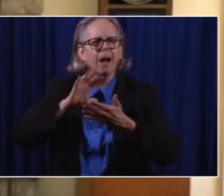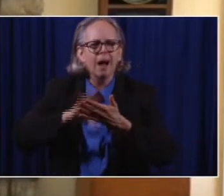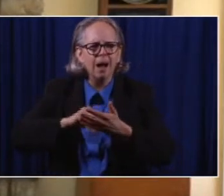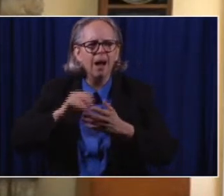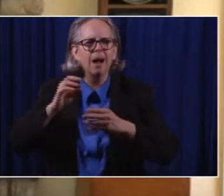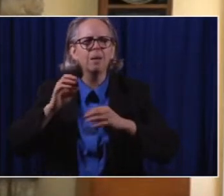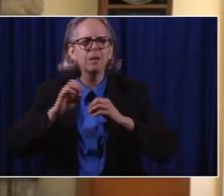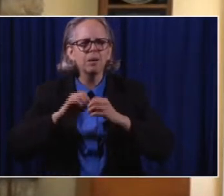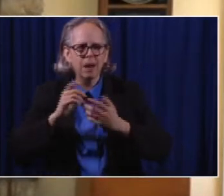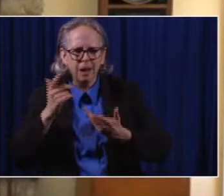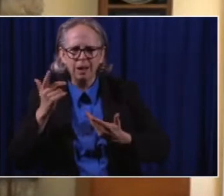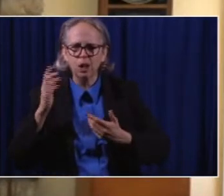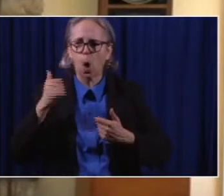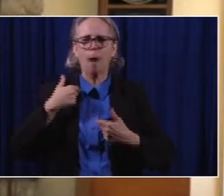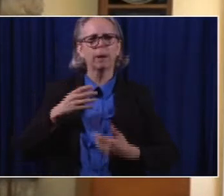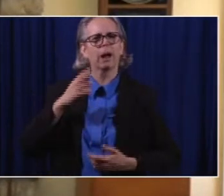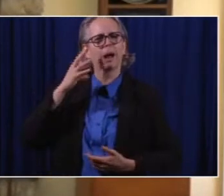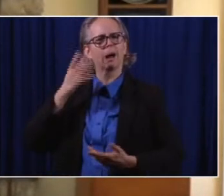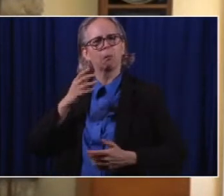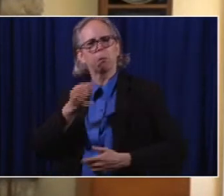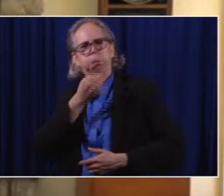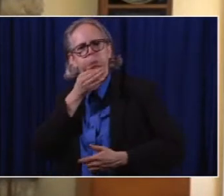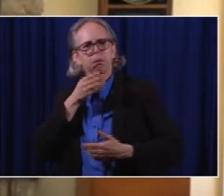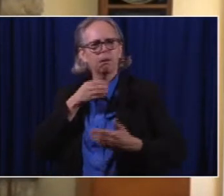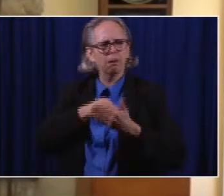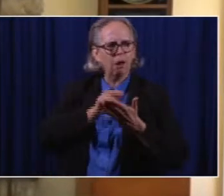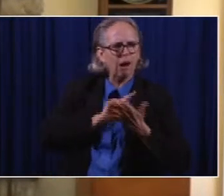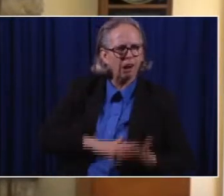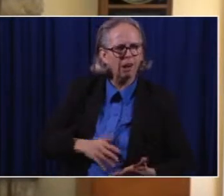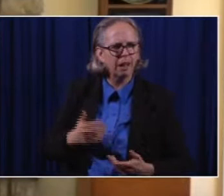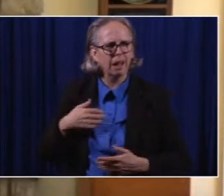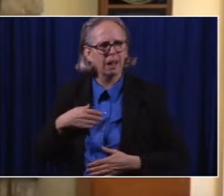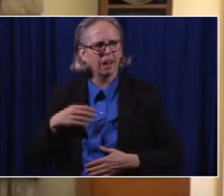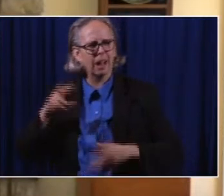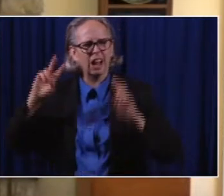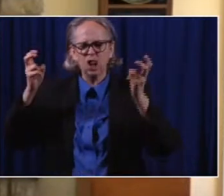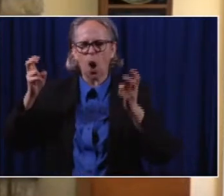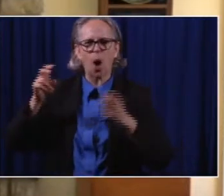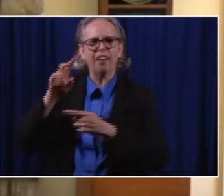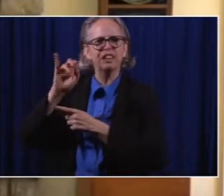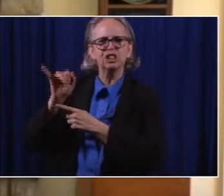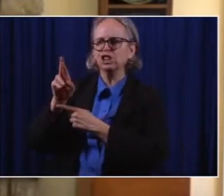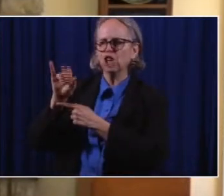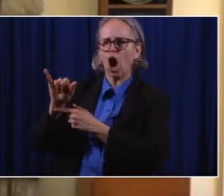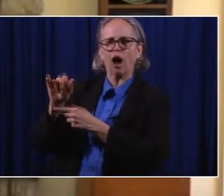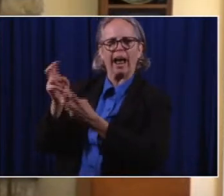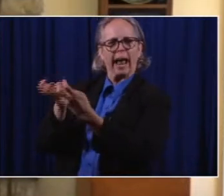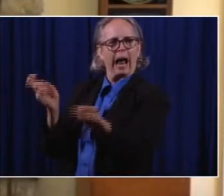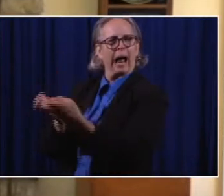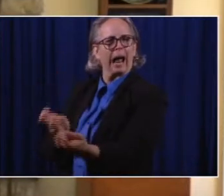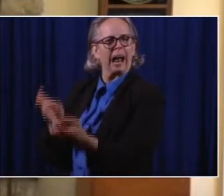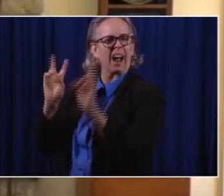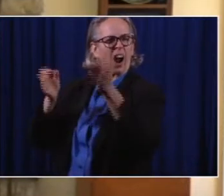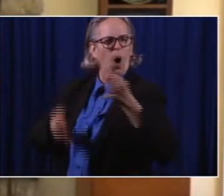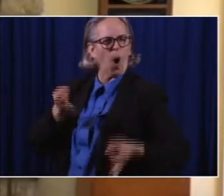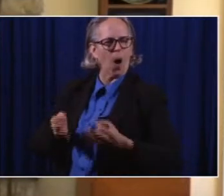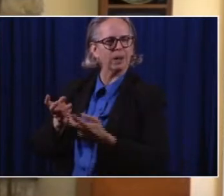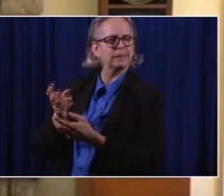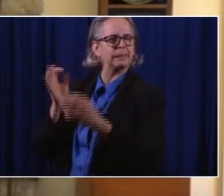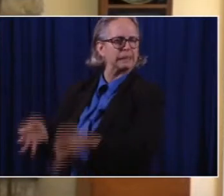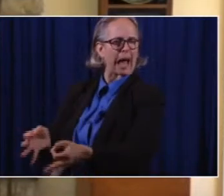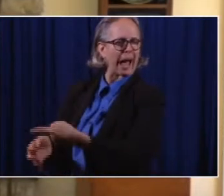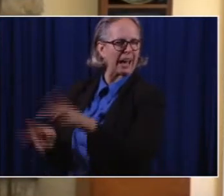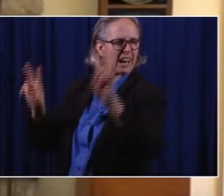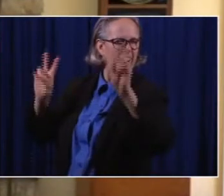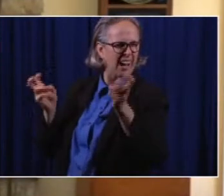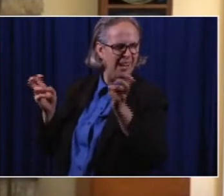back. On this issue, on mask, the jury is back. And the verdict is masks